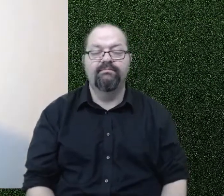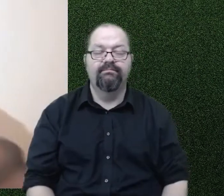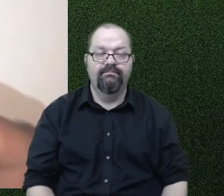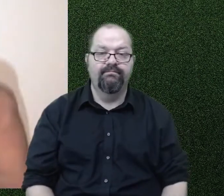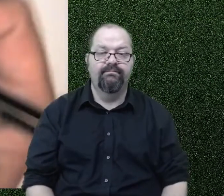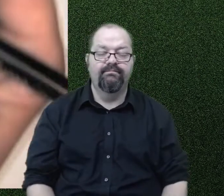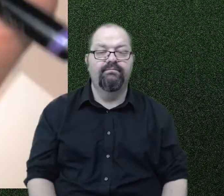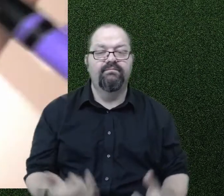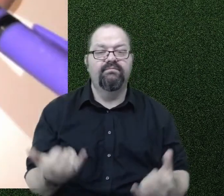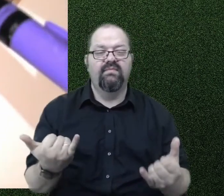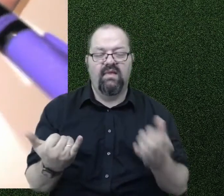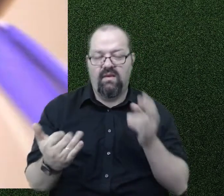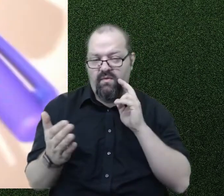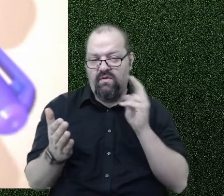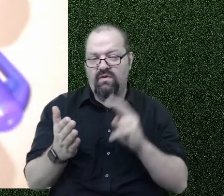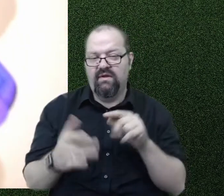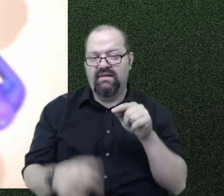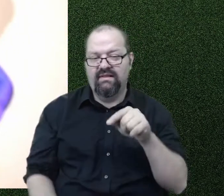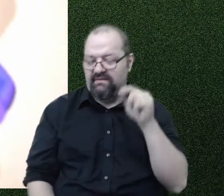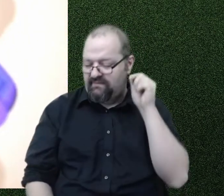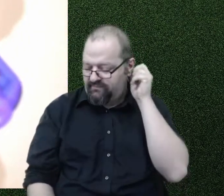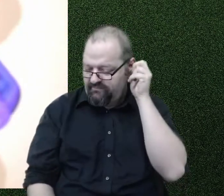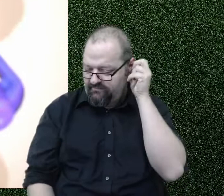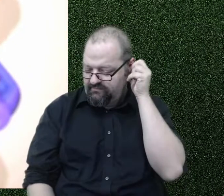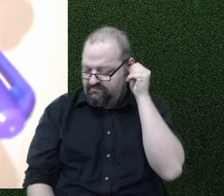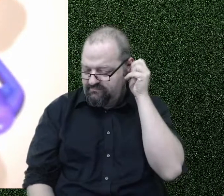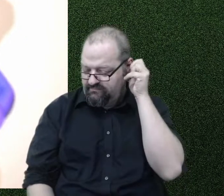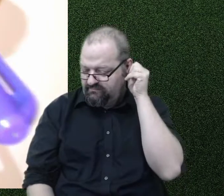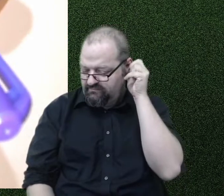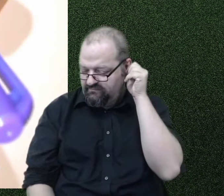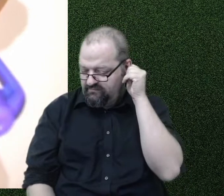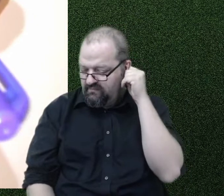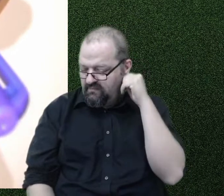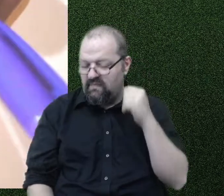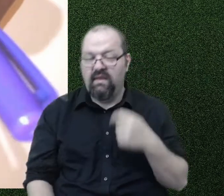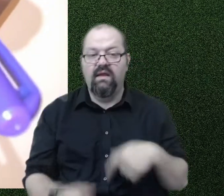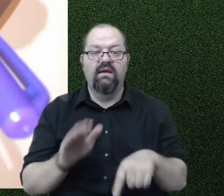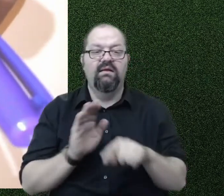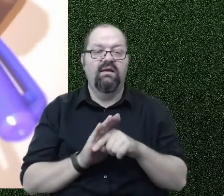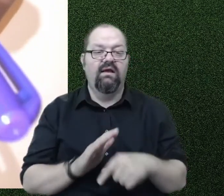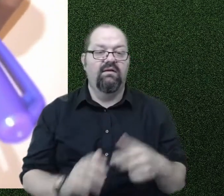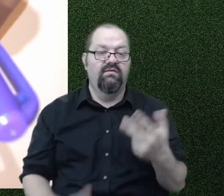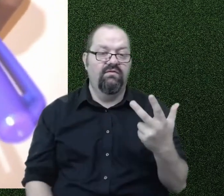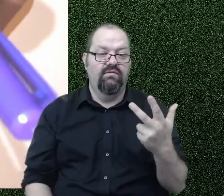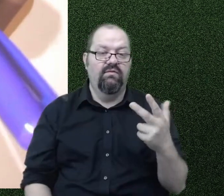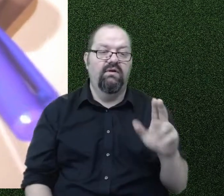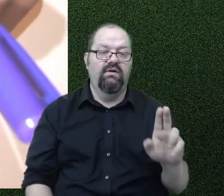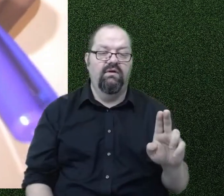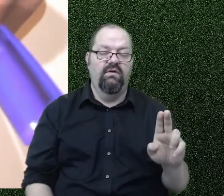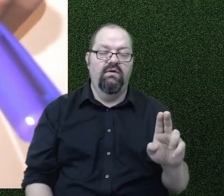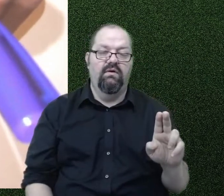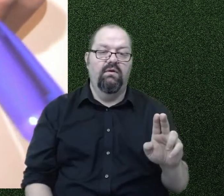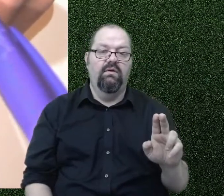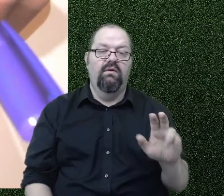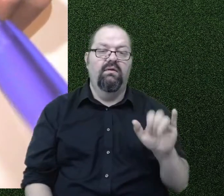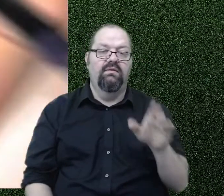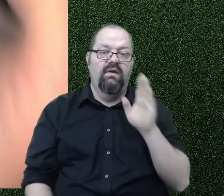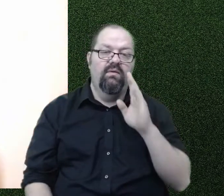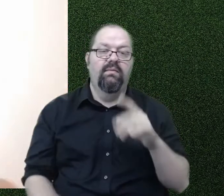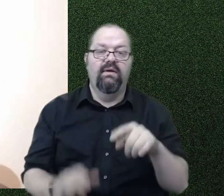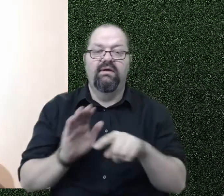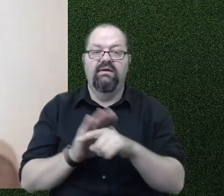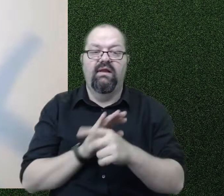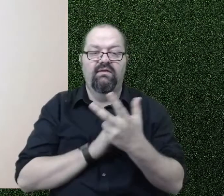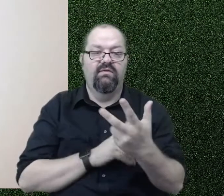how about this? Negative 3u. That's going to be negative 3, negative